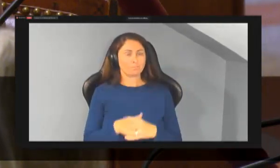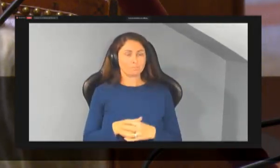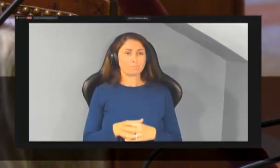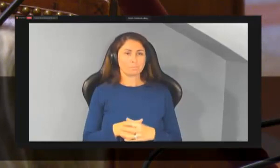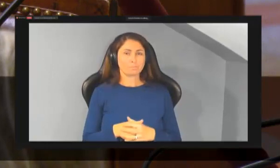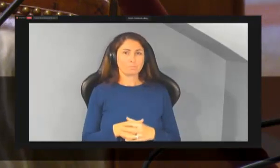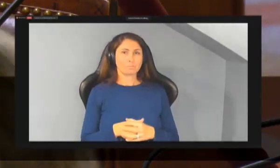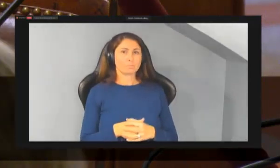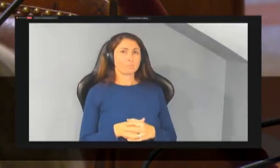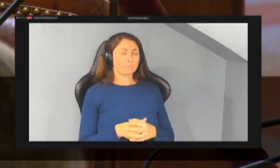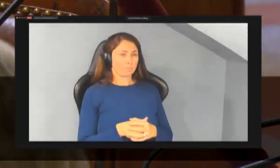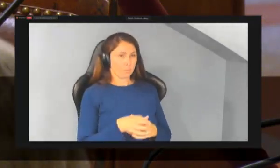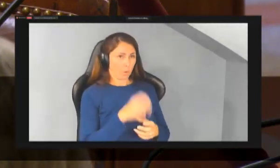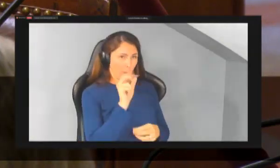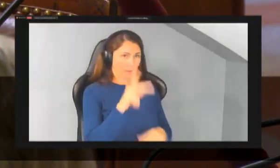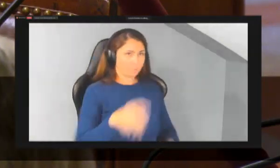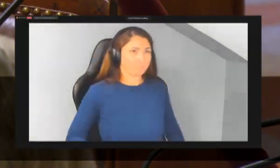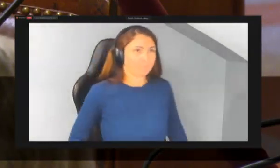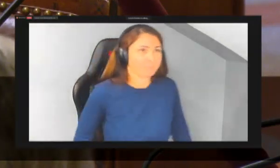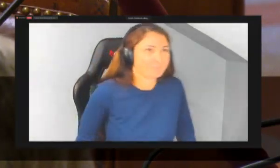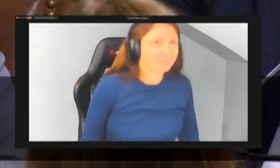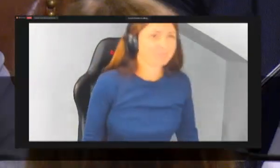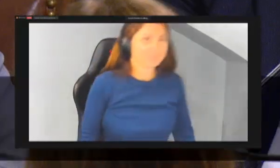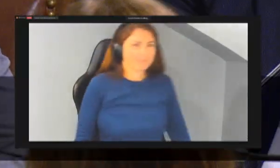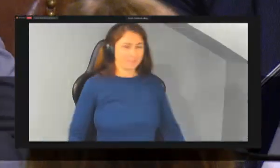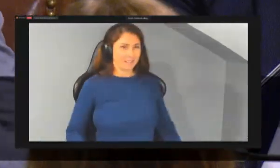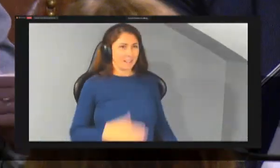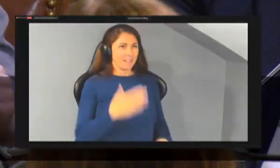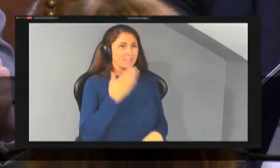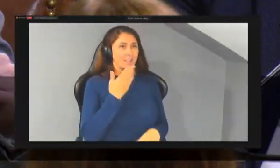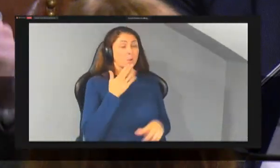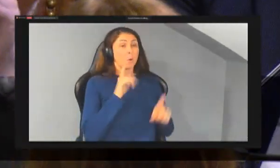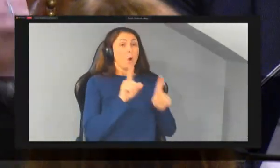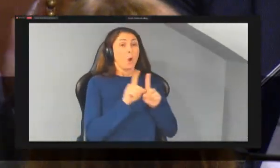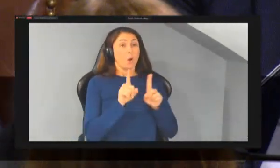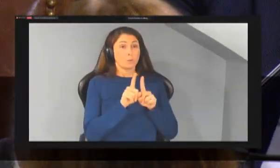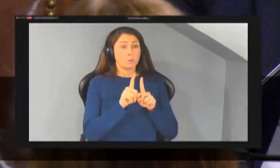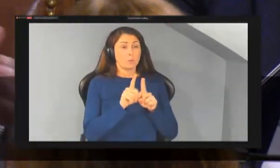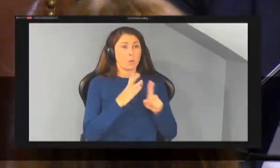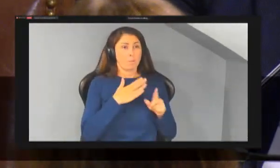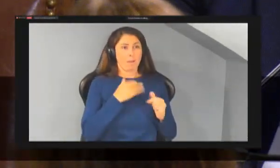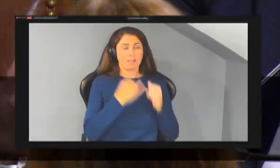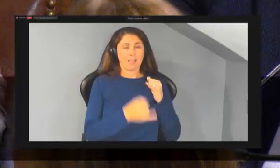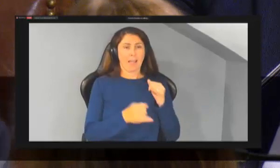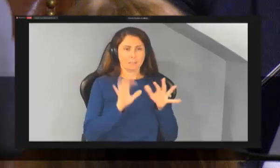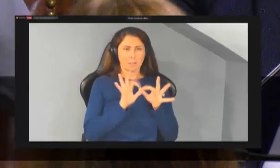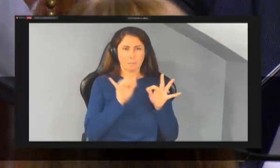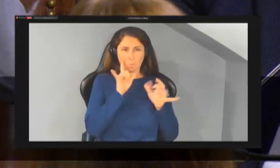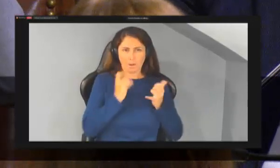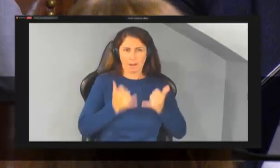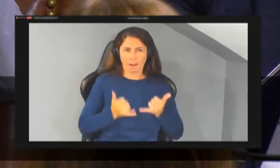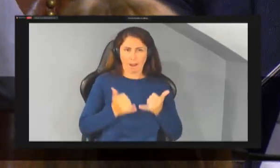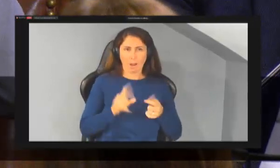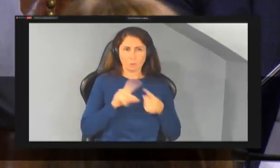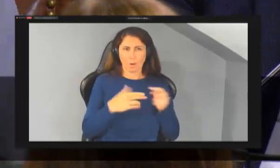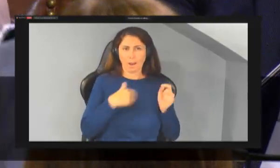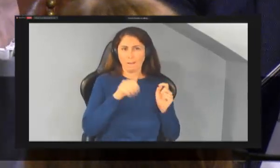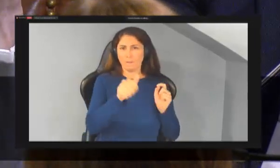Okay, thank you. And I'll also just state, and this is gonna be my last comment for now until we have other speakers up